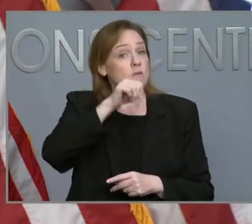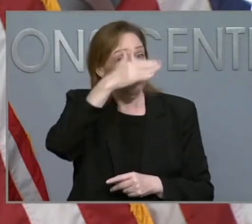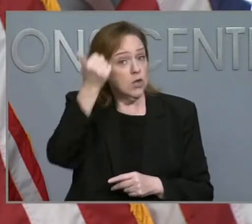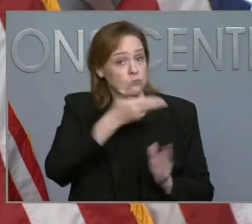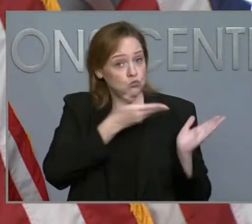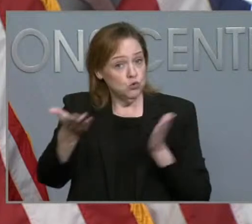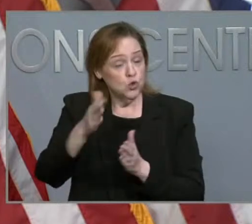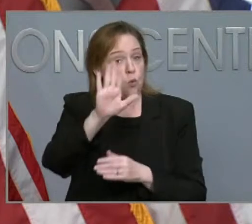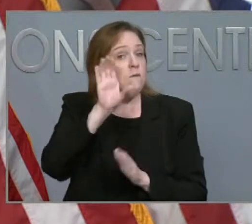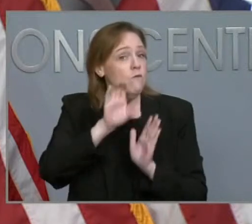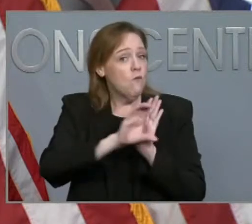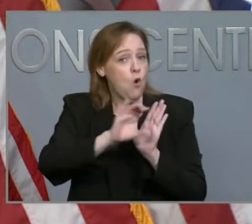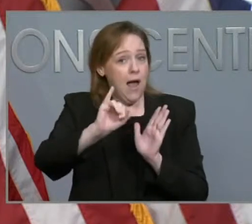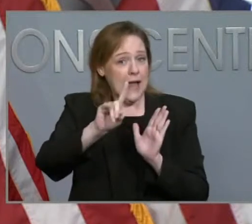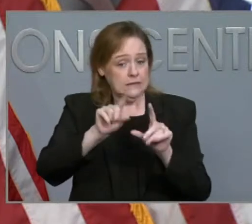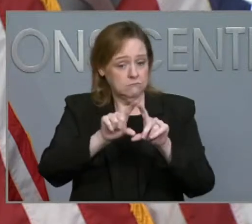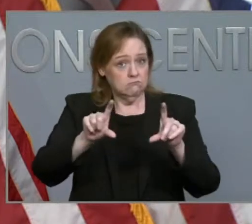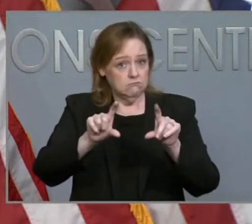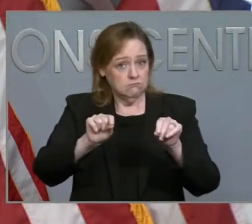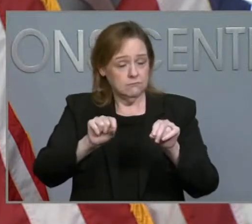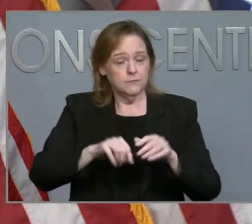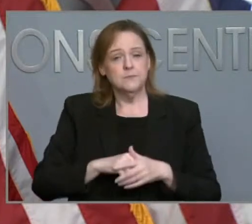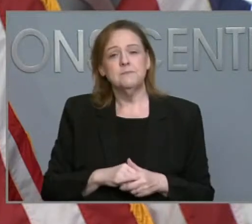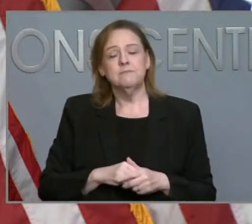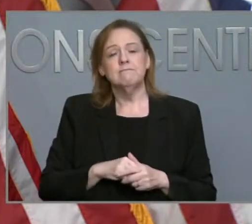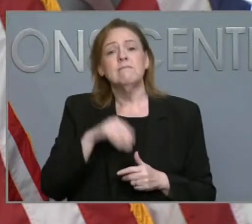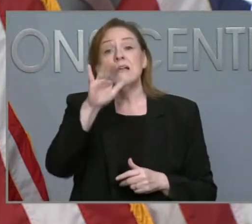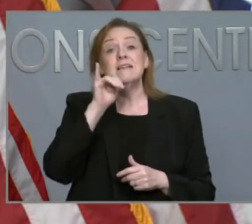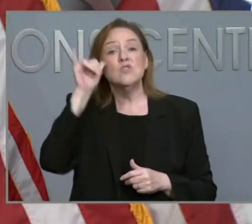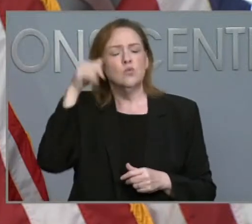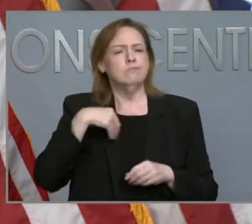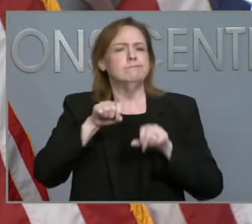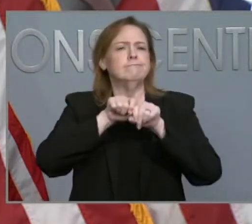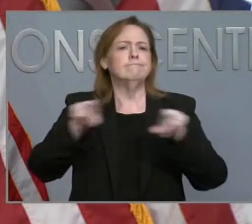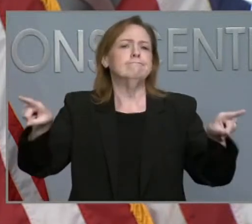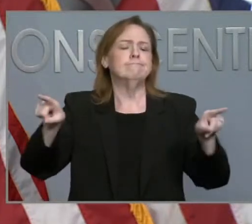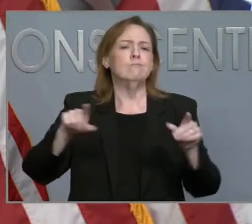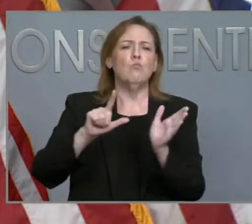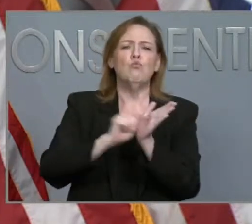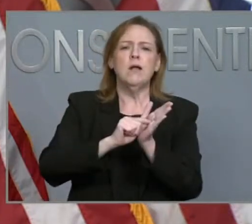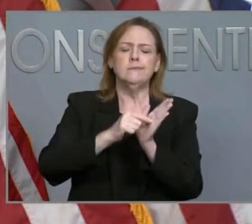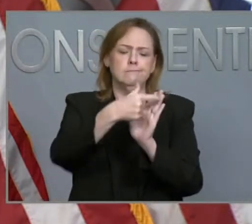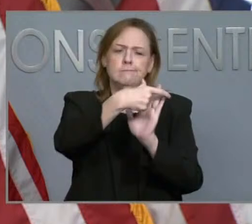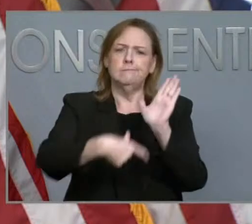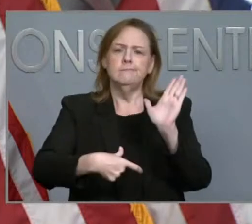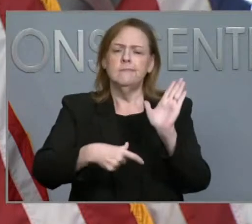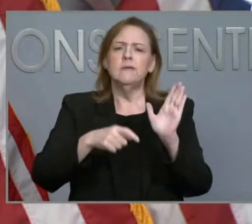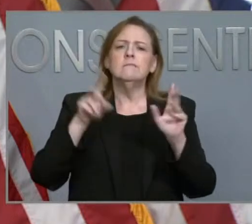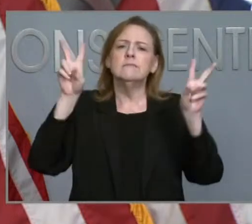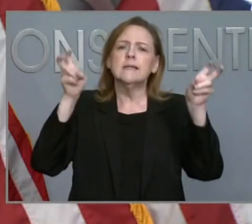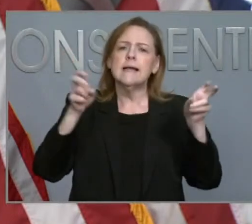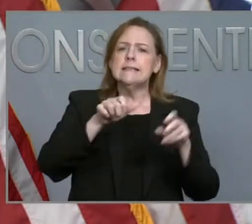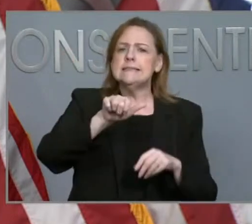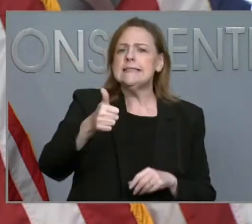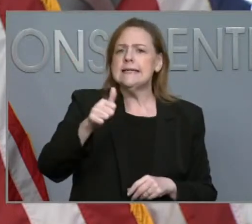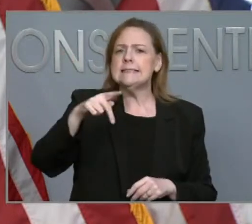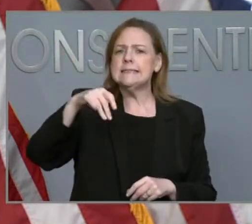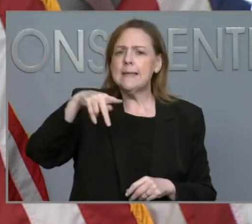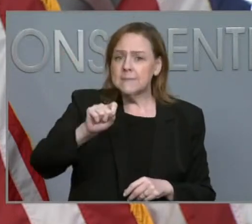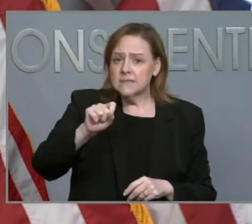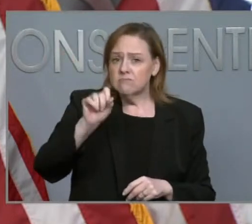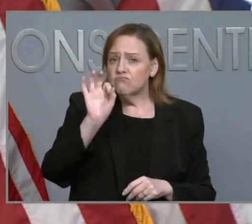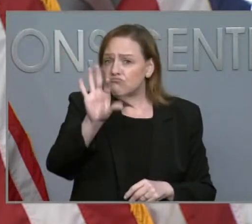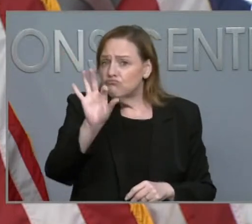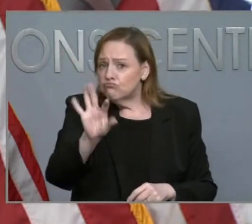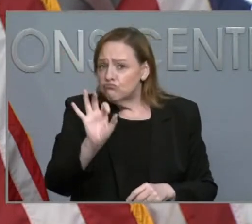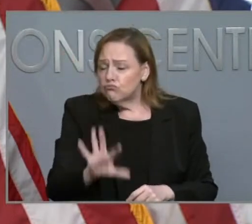Yesterday, we sent out a press release titled 10 Tips for Election Day Voters in North Carolina. Please share these tips